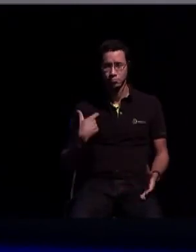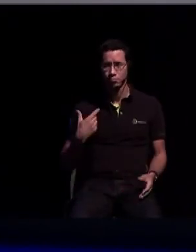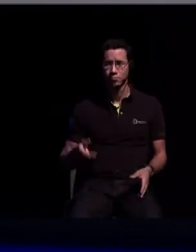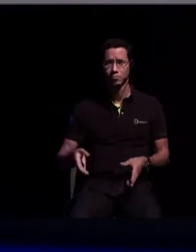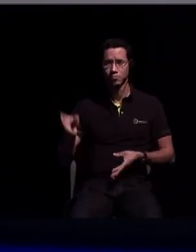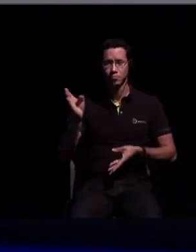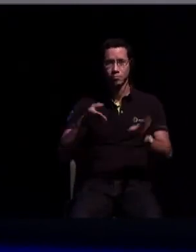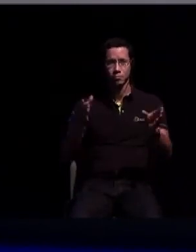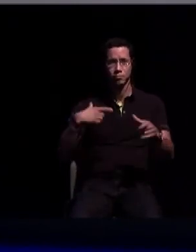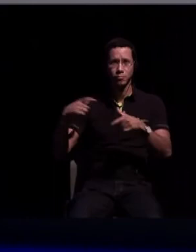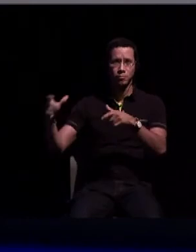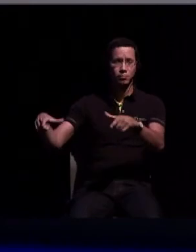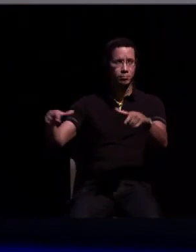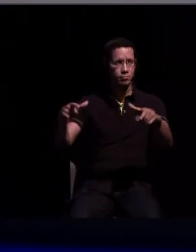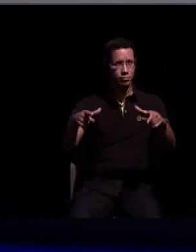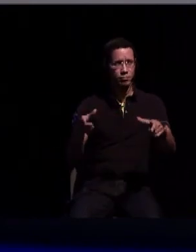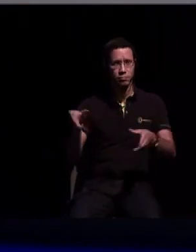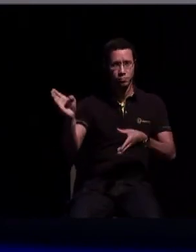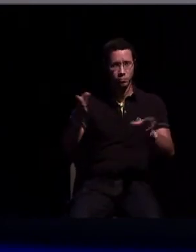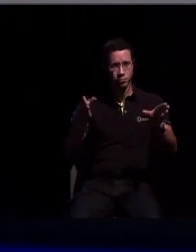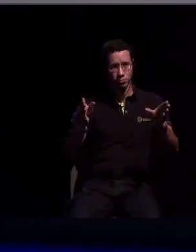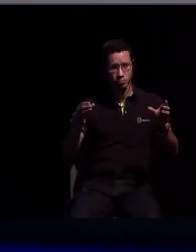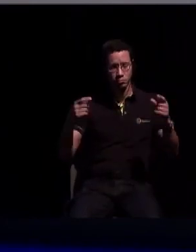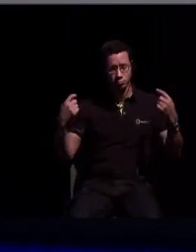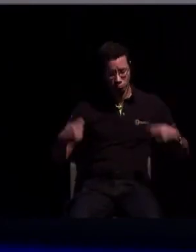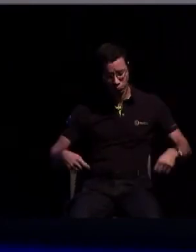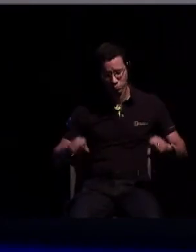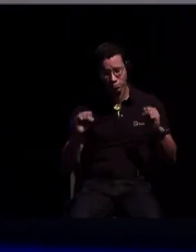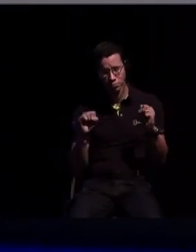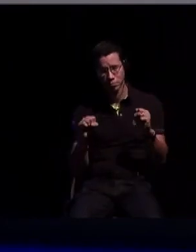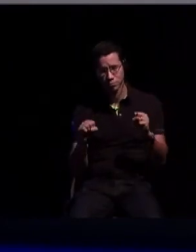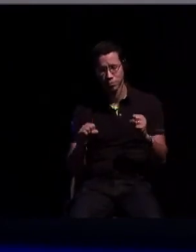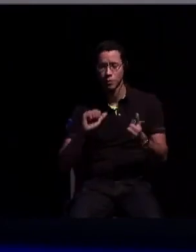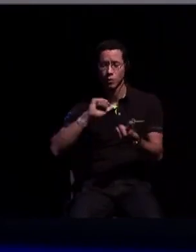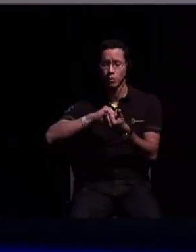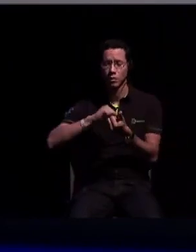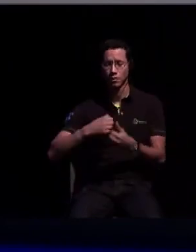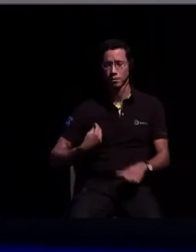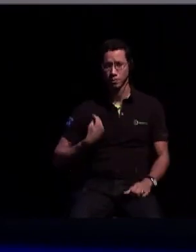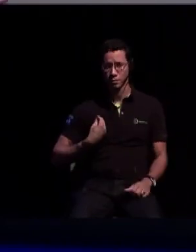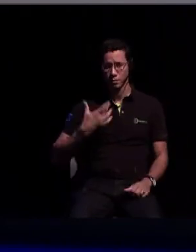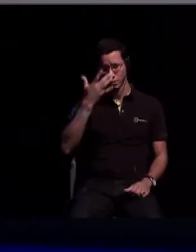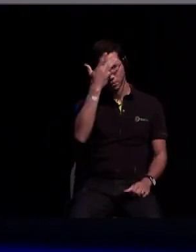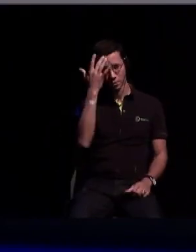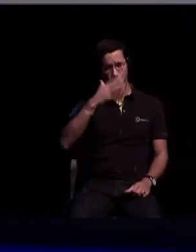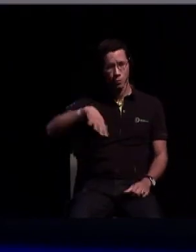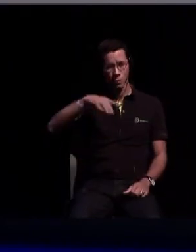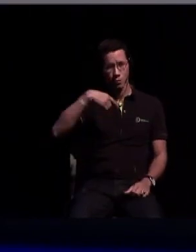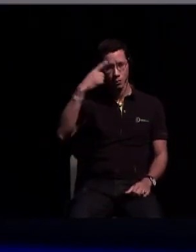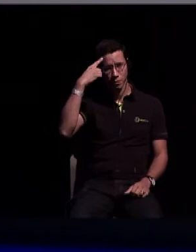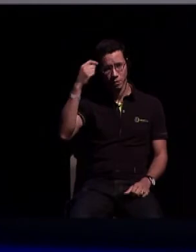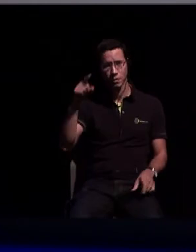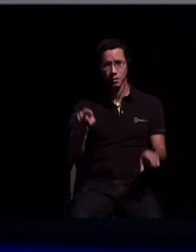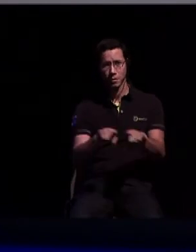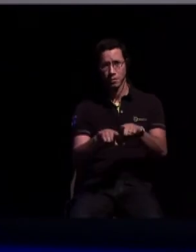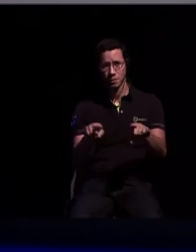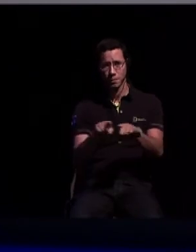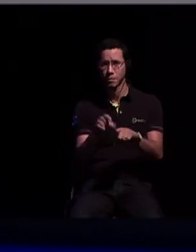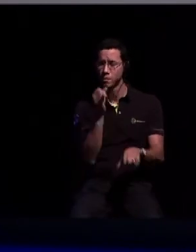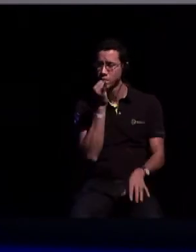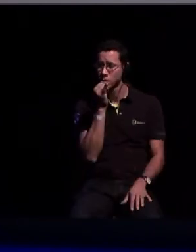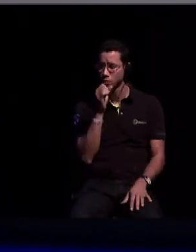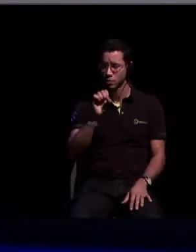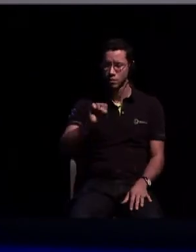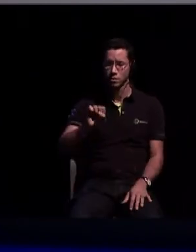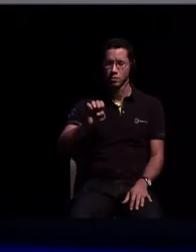the quality of life in people's home communities and the idea of tourist at home. And Sergio, when I said that earlier today, looked